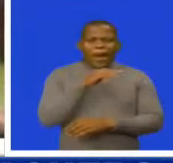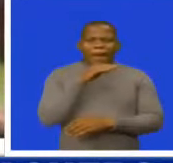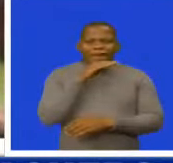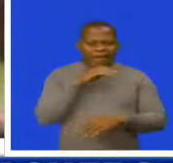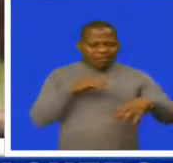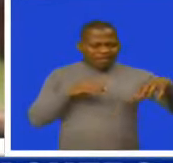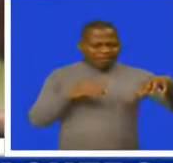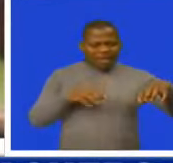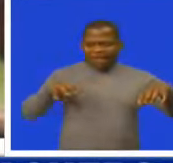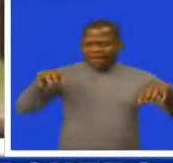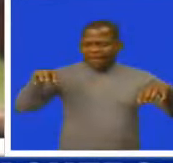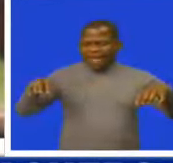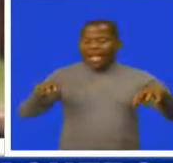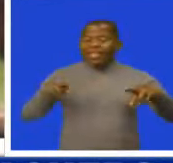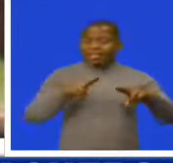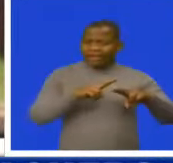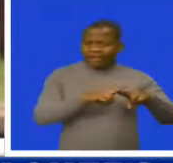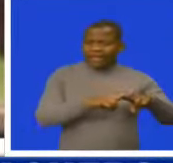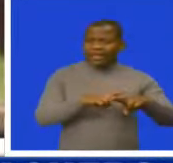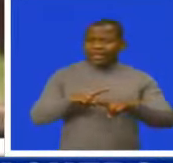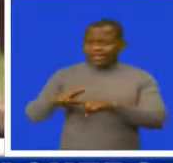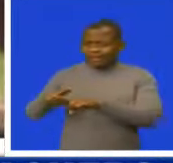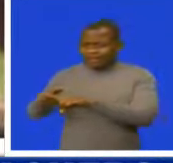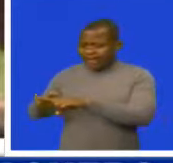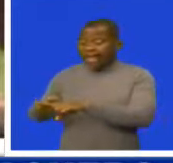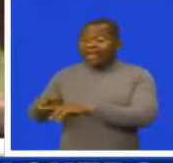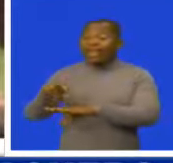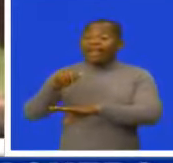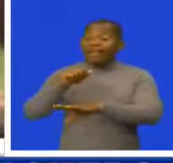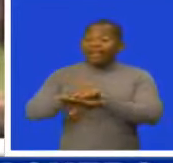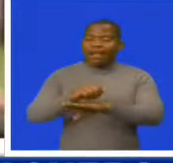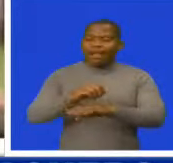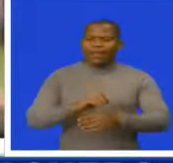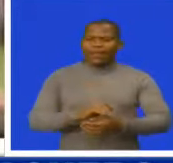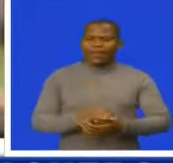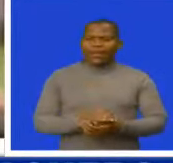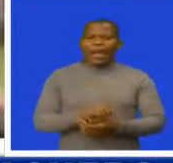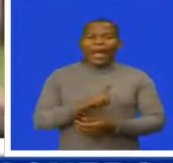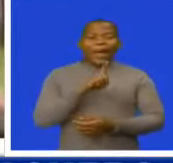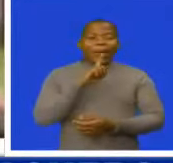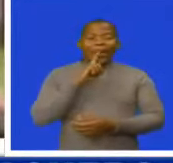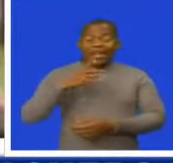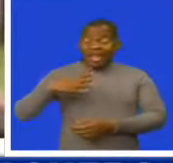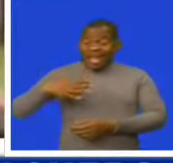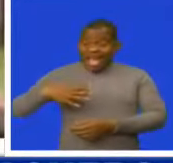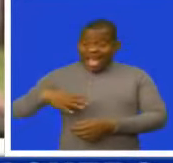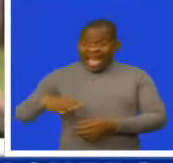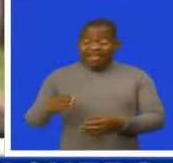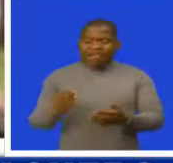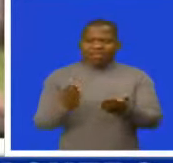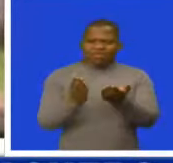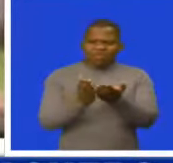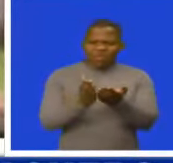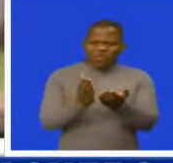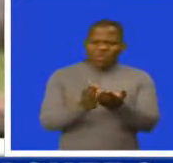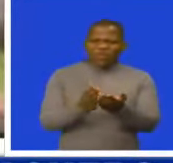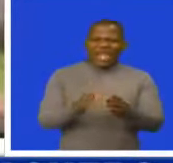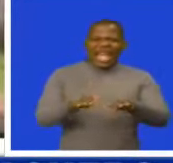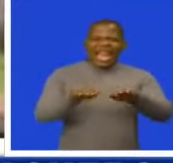Kukhona-ke ke tshaletinye letinetinombolo letinkhulu lesibheke kuthi ke tona tibuke tindlela